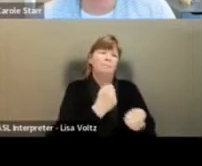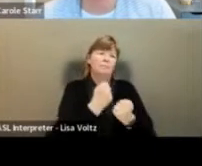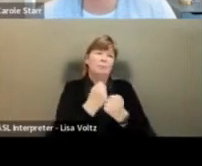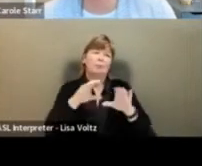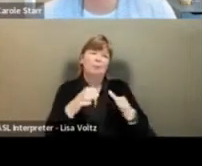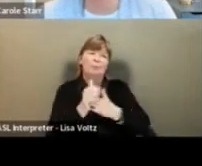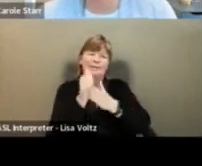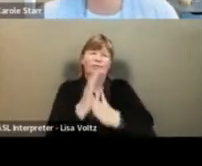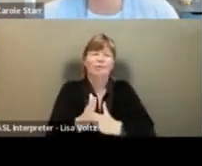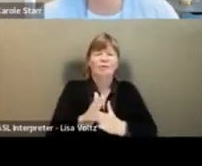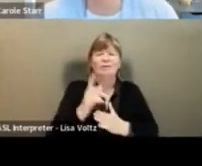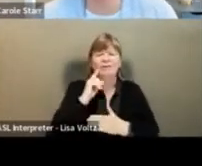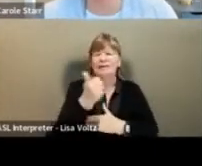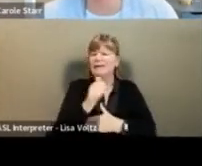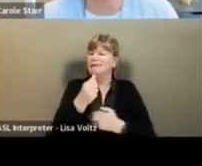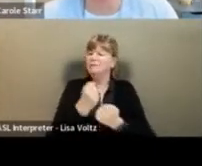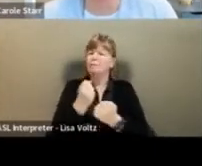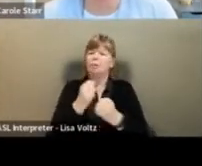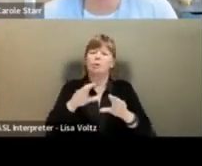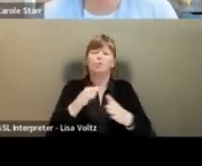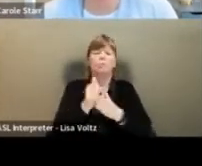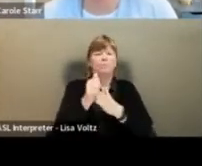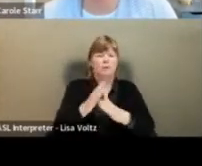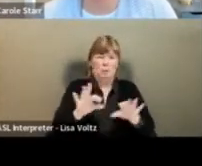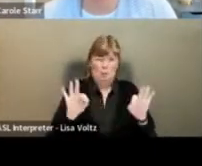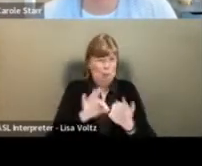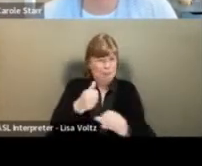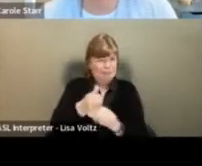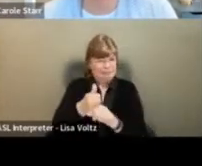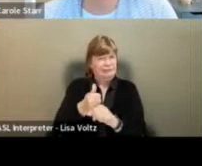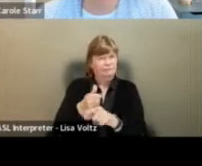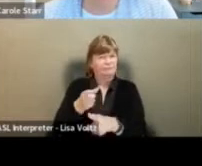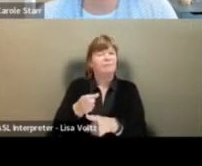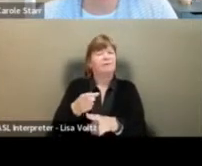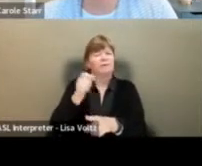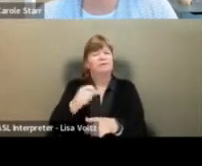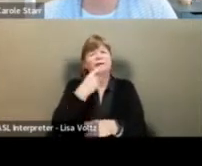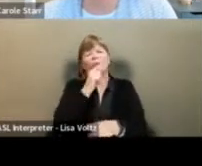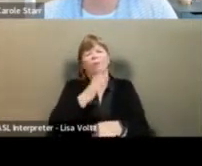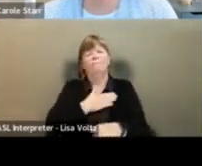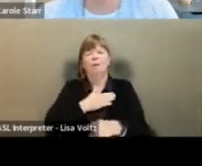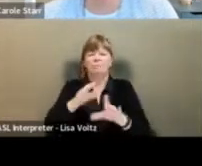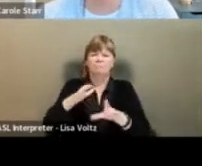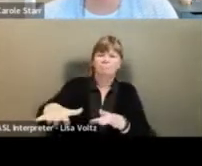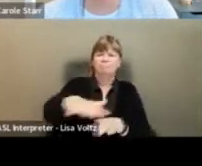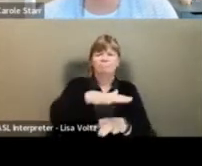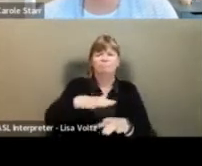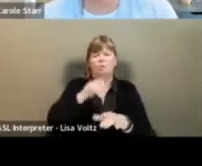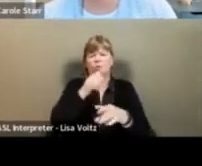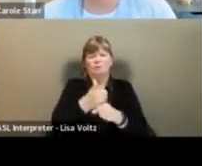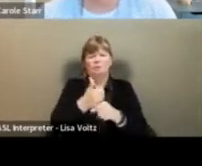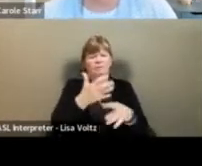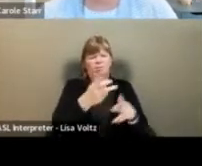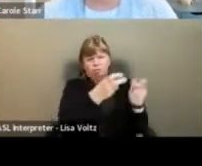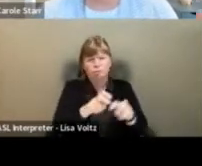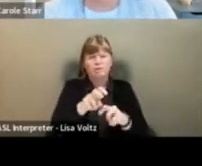And I think that any support group leader worth their salt can tell you who the members of their group are who have made the transition